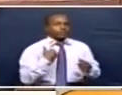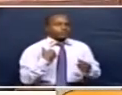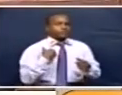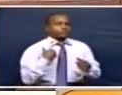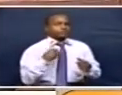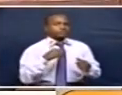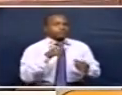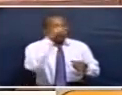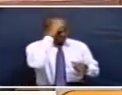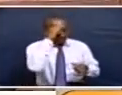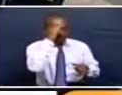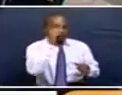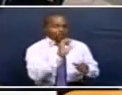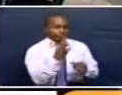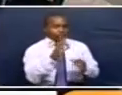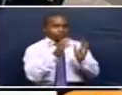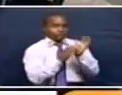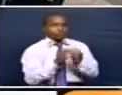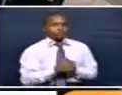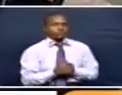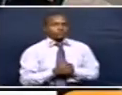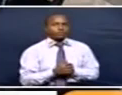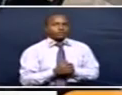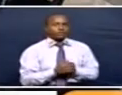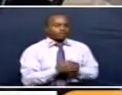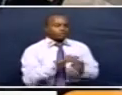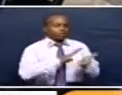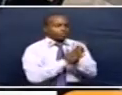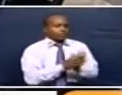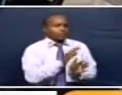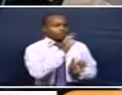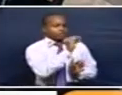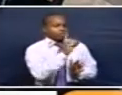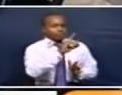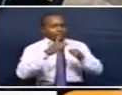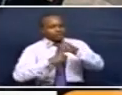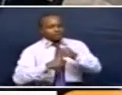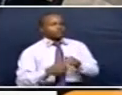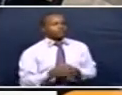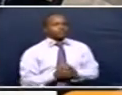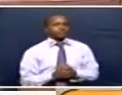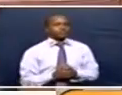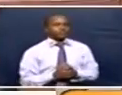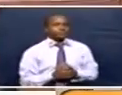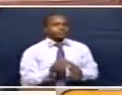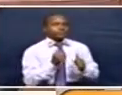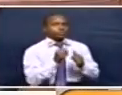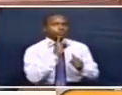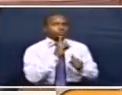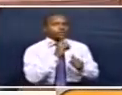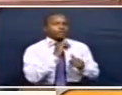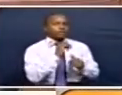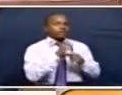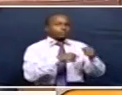Machakos number. Which is number what? What? 16. So it's 016 or whatever it is. Or something like that. Uh-huh. Yeah. So it's a process. You know, you have to go to